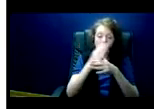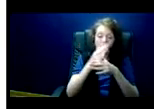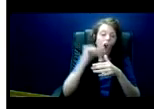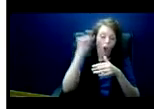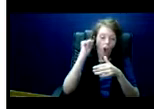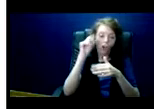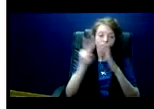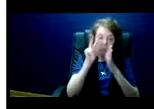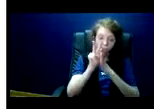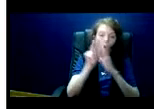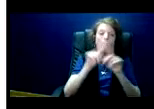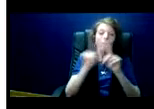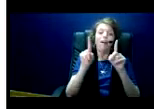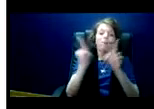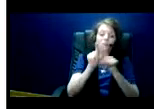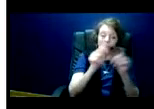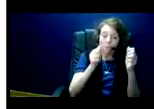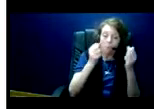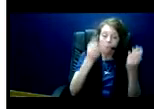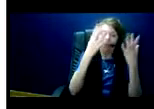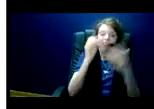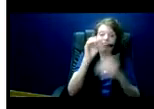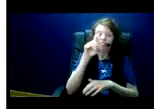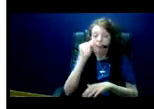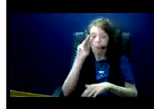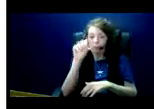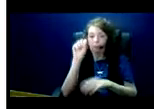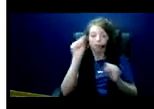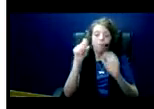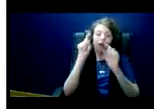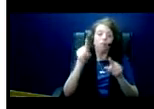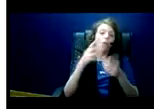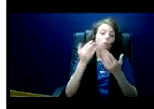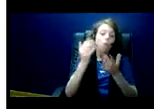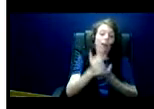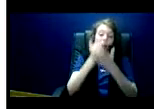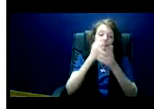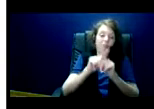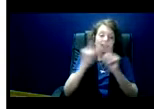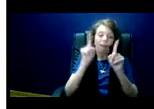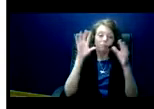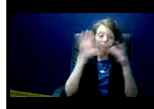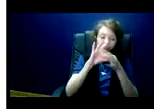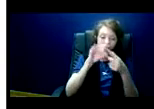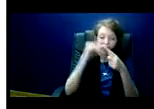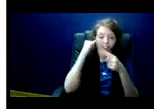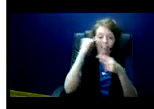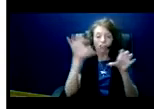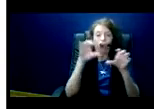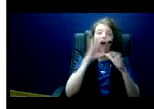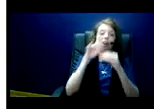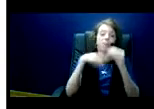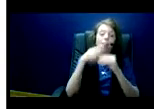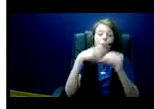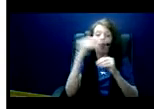inspired by, but as many examples as possible will just help different learners connect to the idea you're talking about. And one